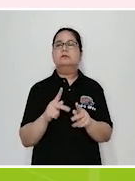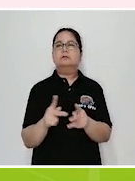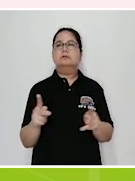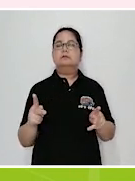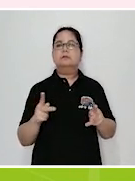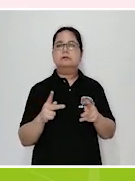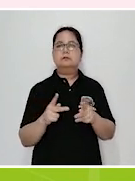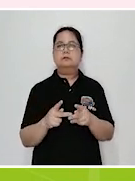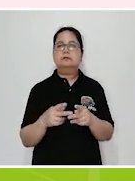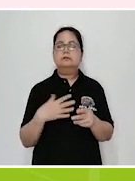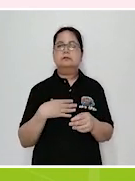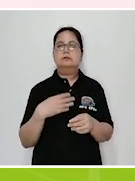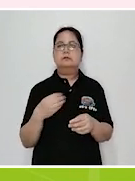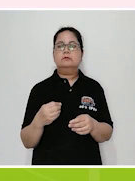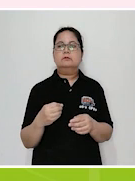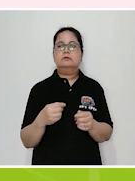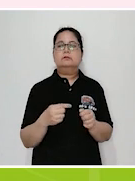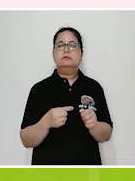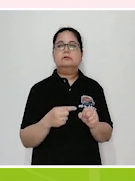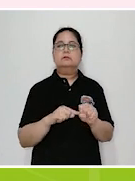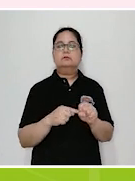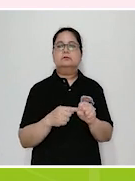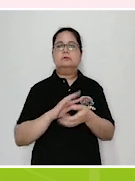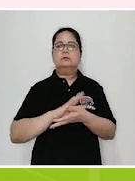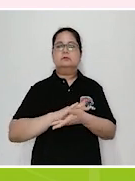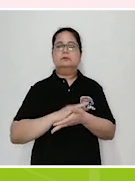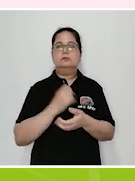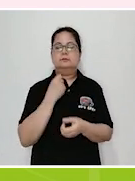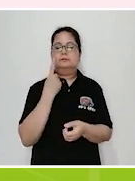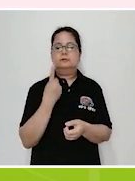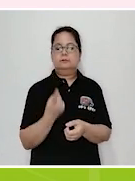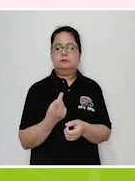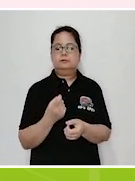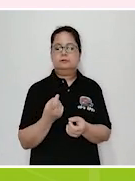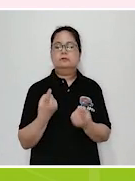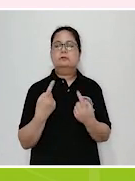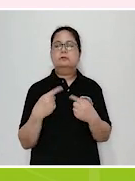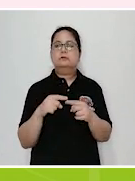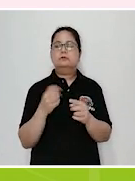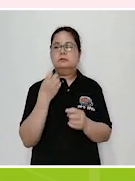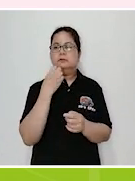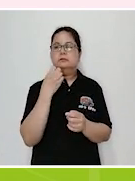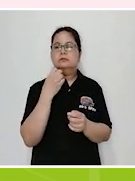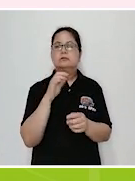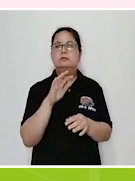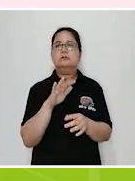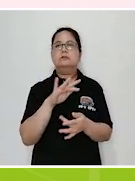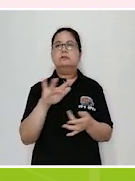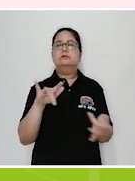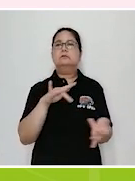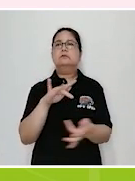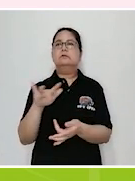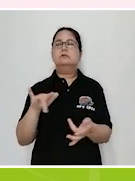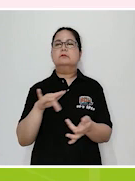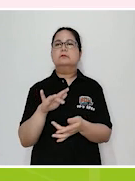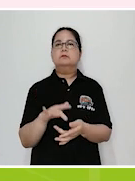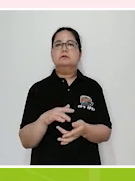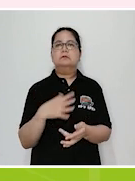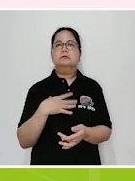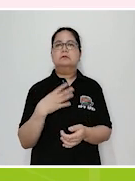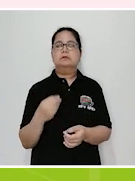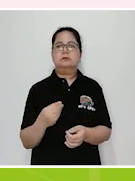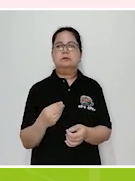they have missed since the pandemic began. They said they will dine and stroll around as they